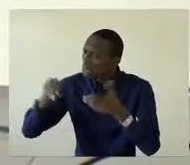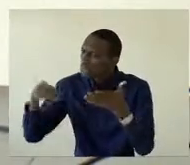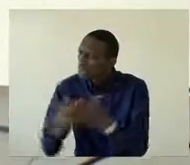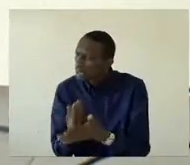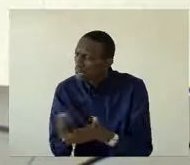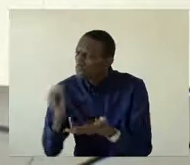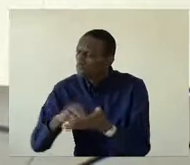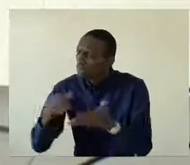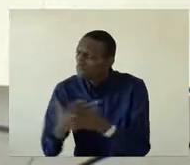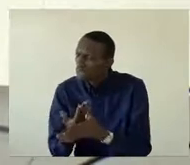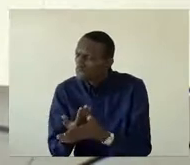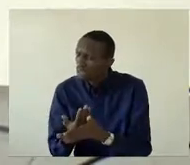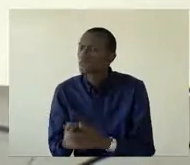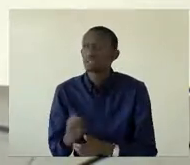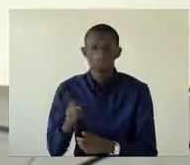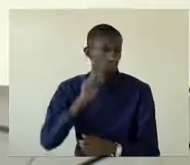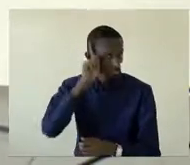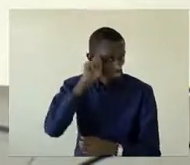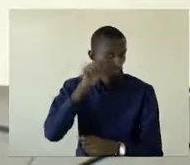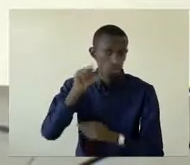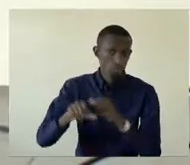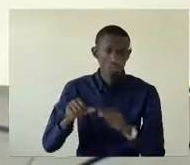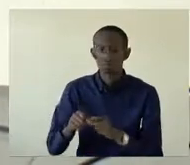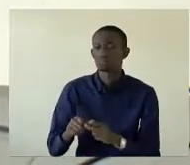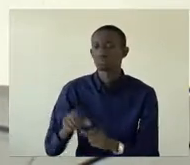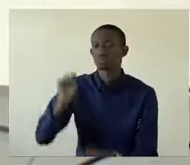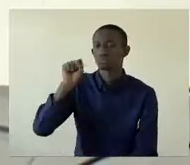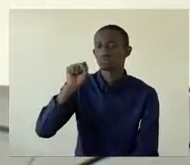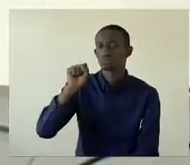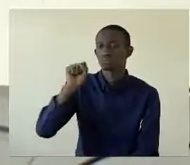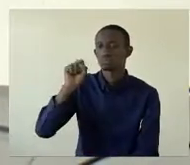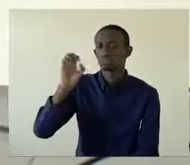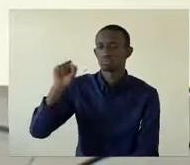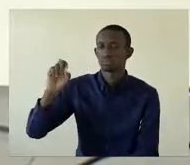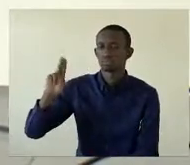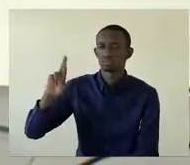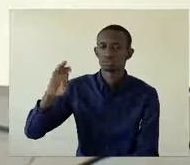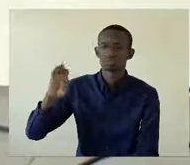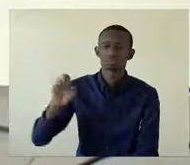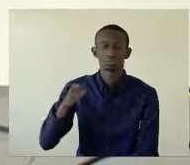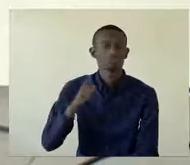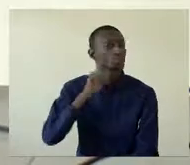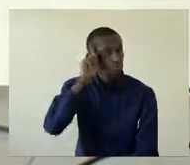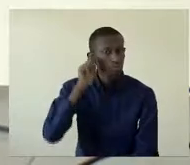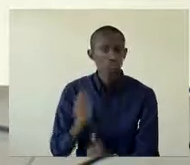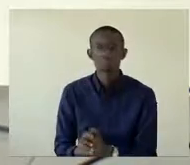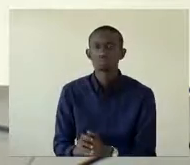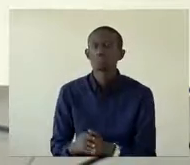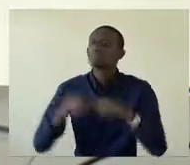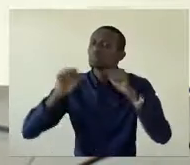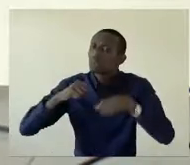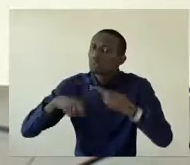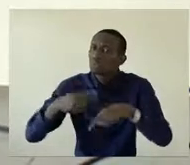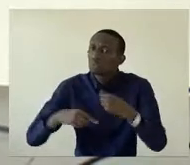So we talk about sources. We also need to think about, can we continue using